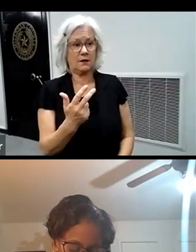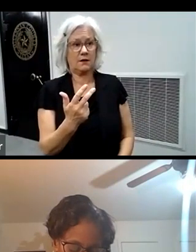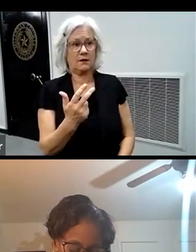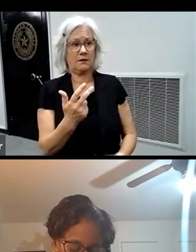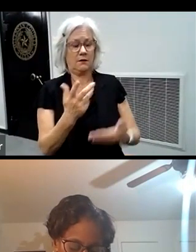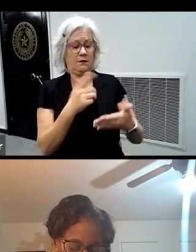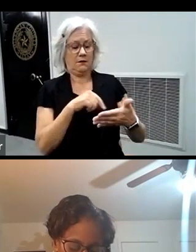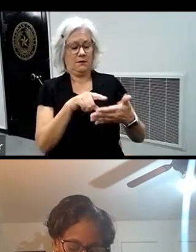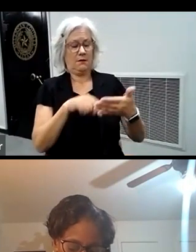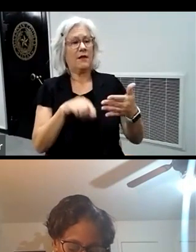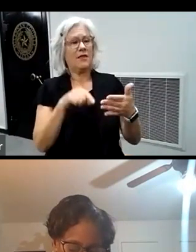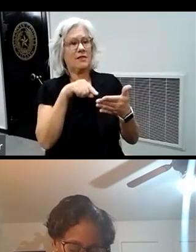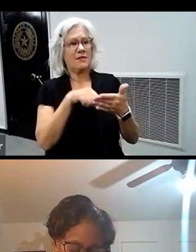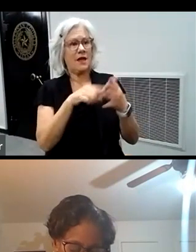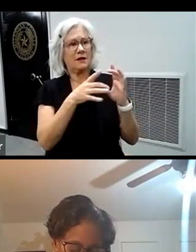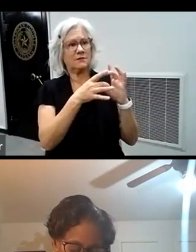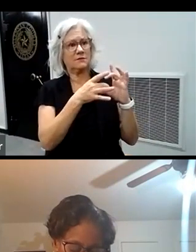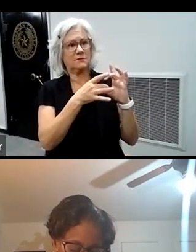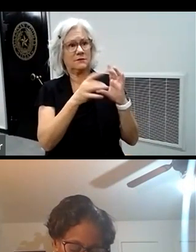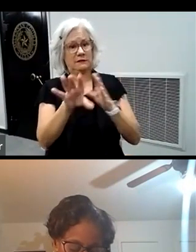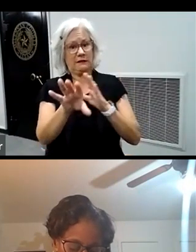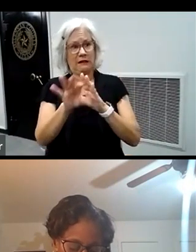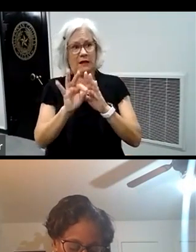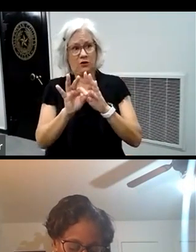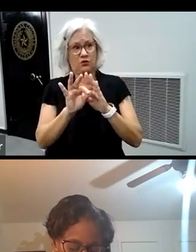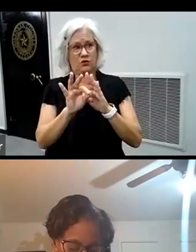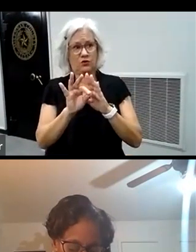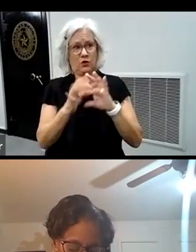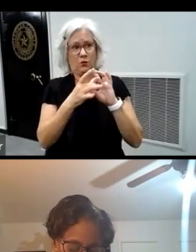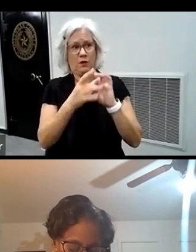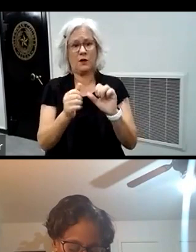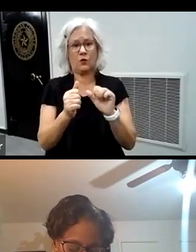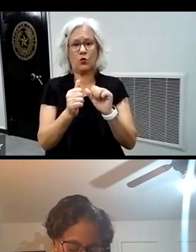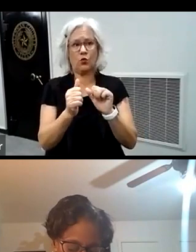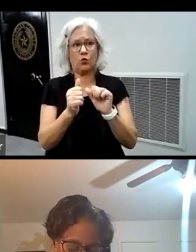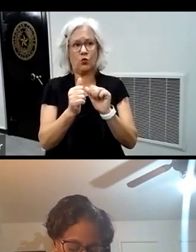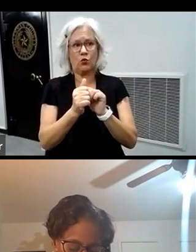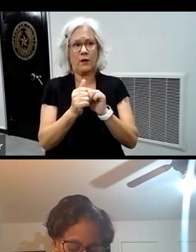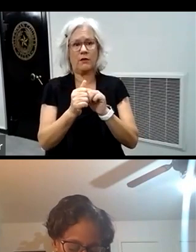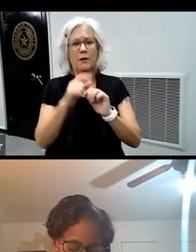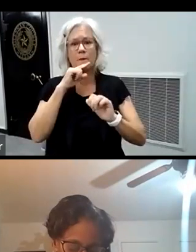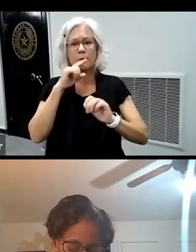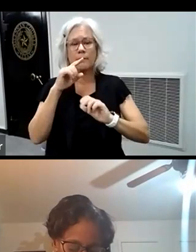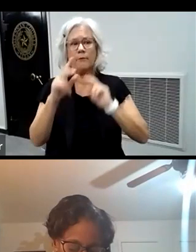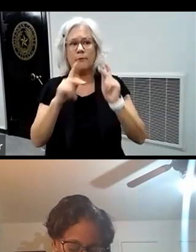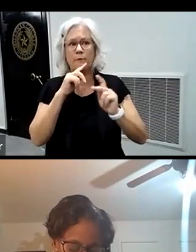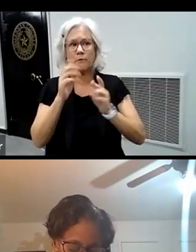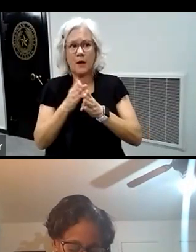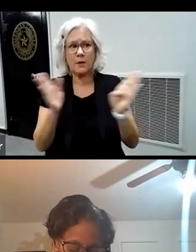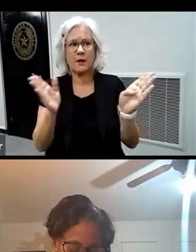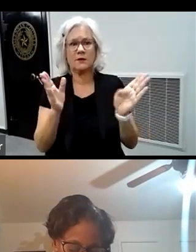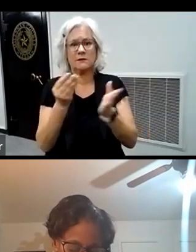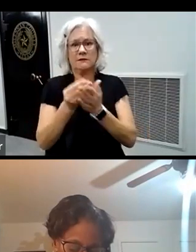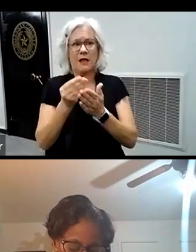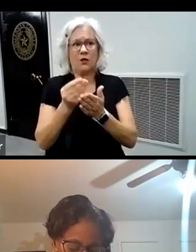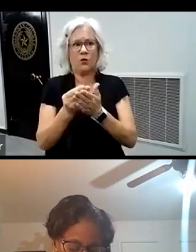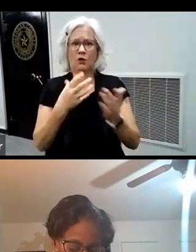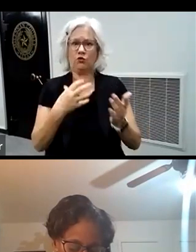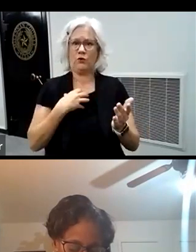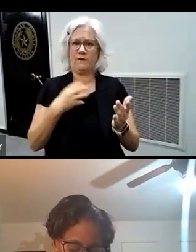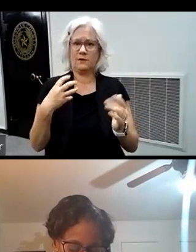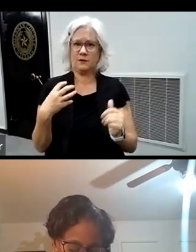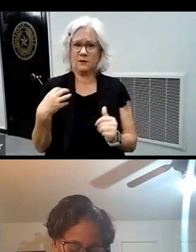this is a selection designation of public members salary grievance committee.